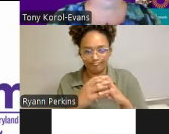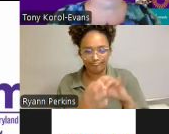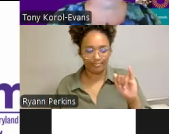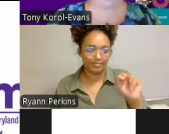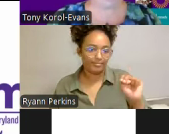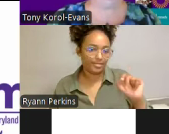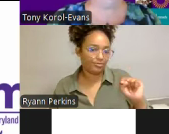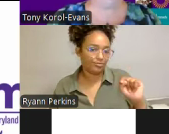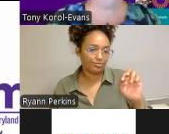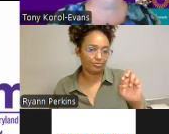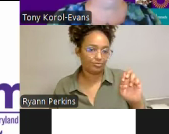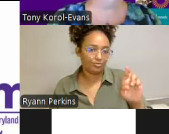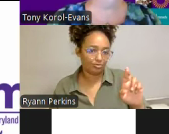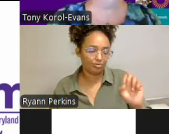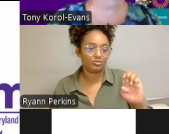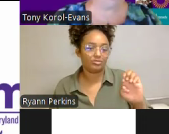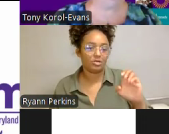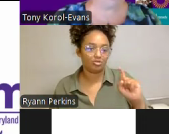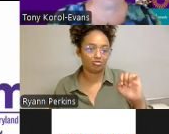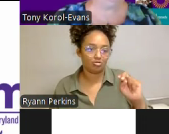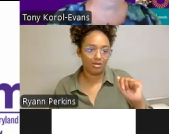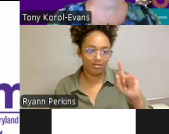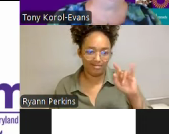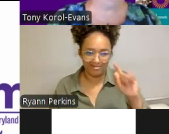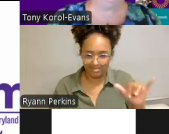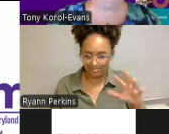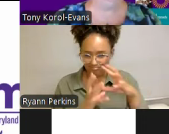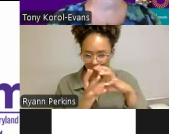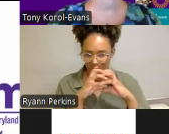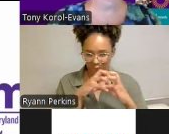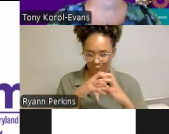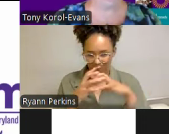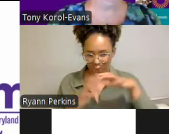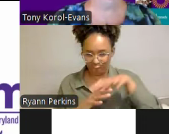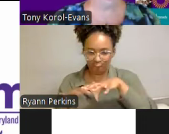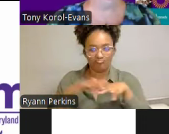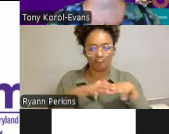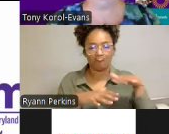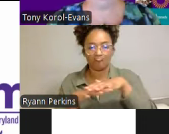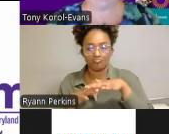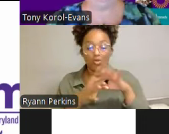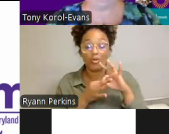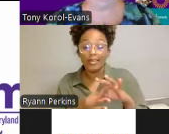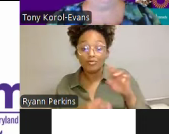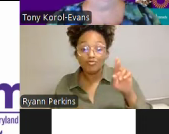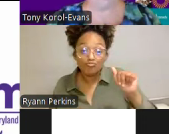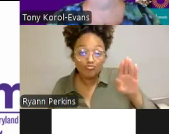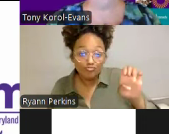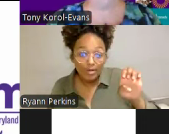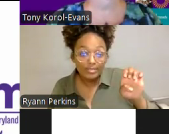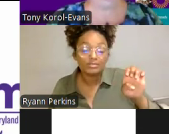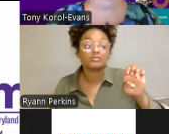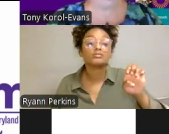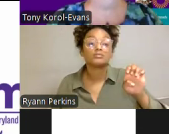that there are most definite racial disparities when it comes to intimate partner